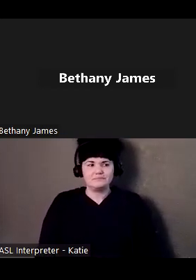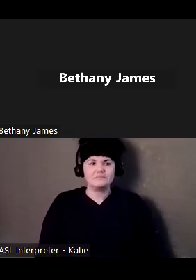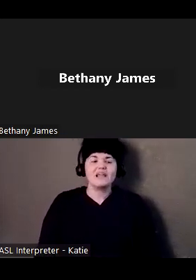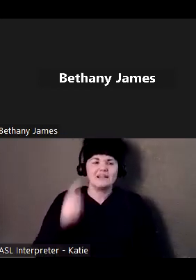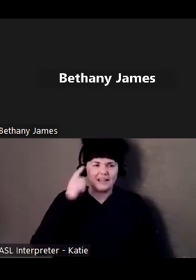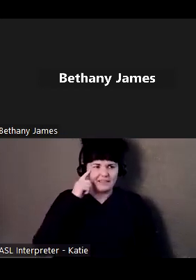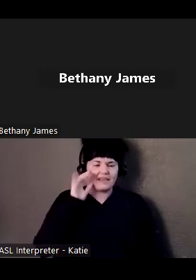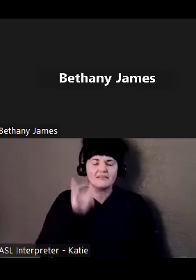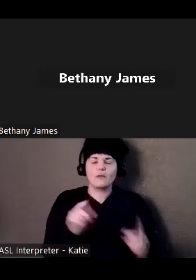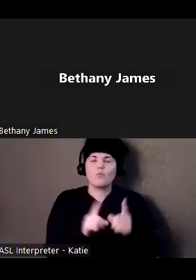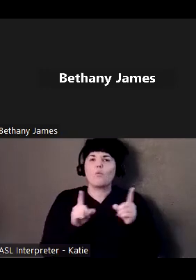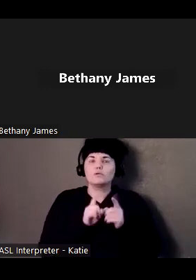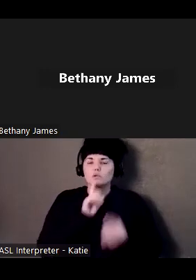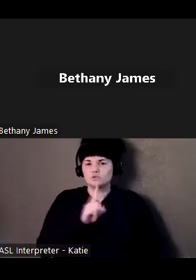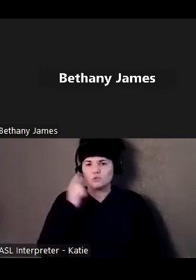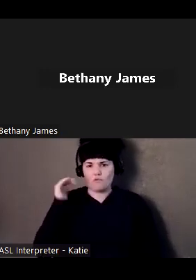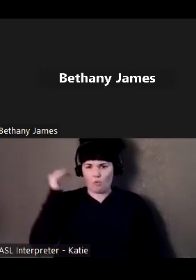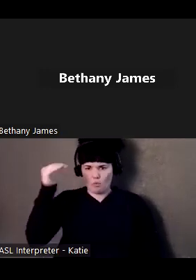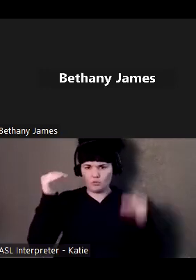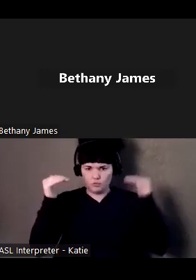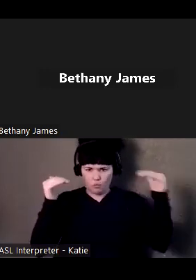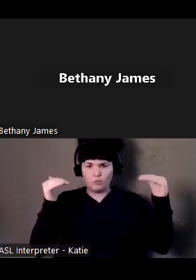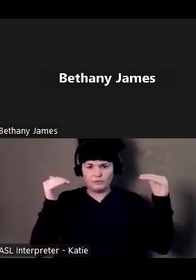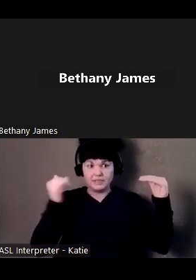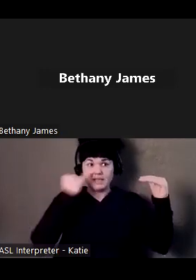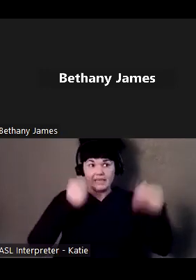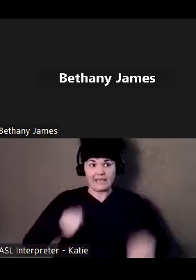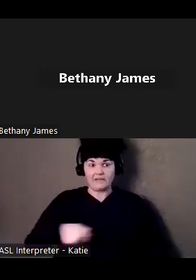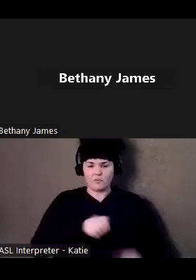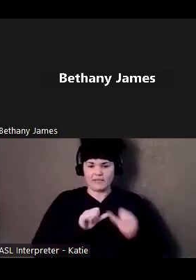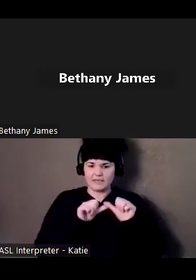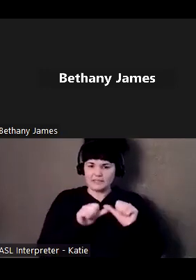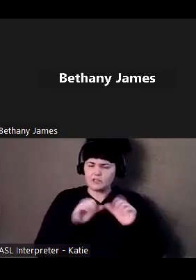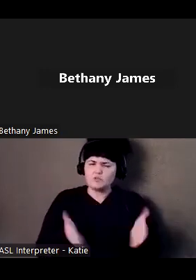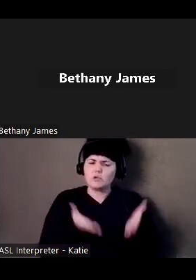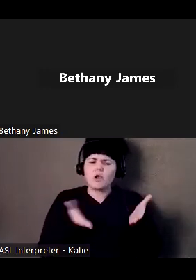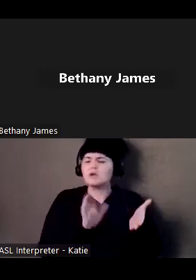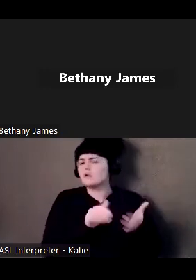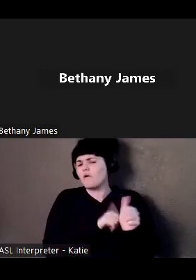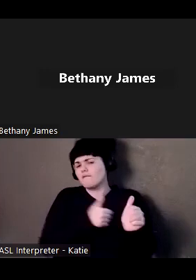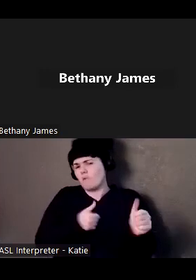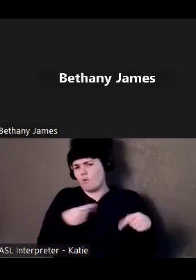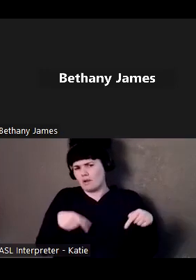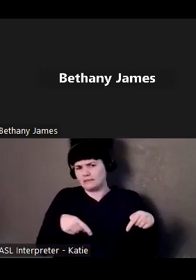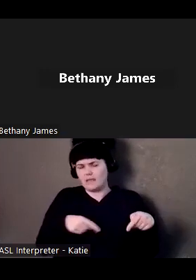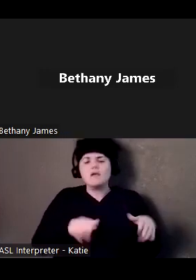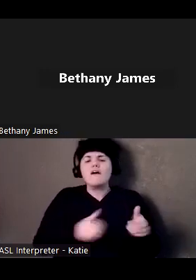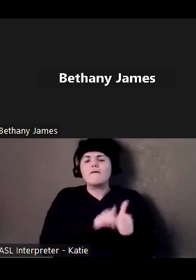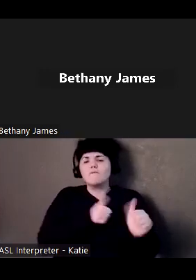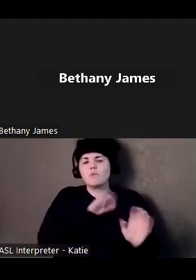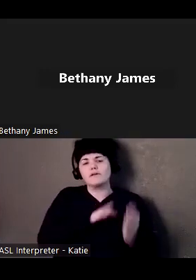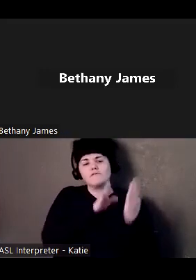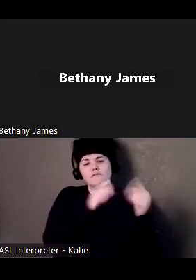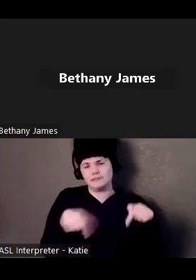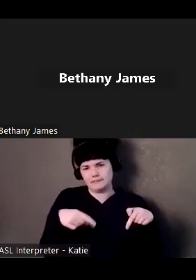adulthood if we continue to encourage the avoidance of dealing with our own anxieties.